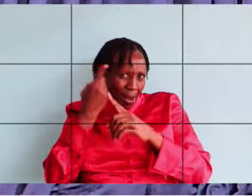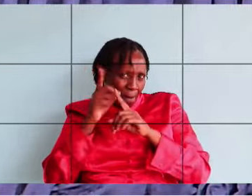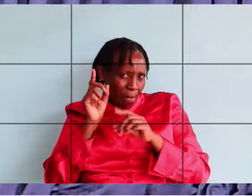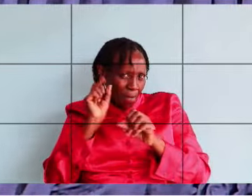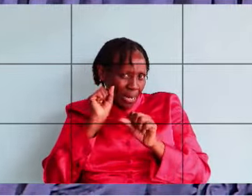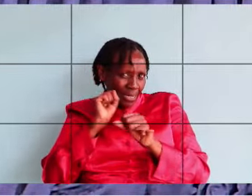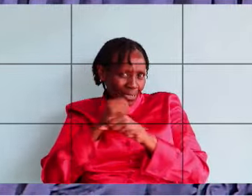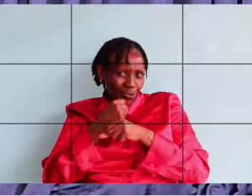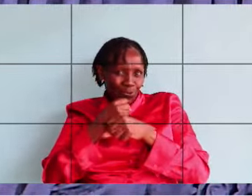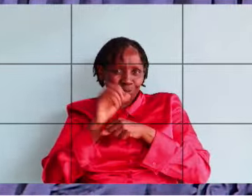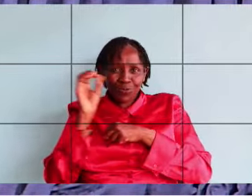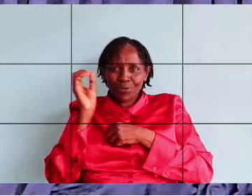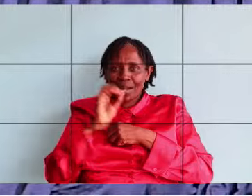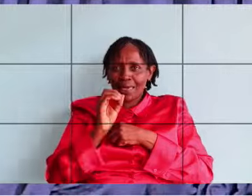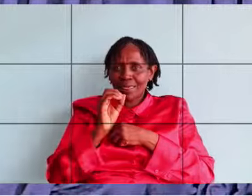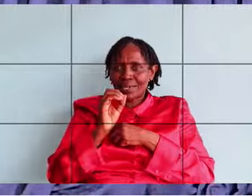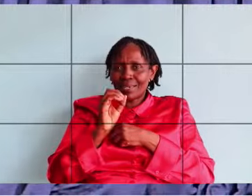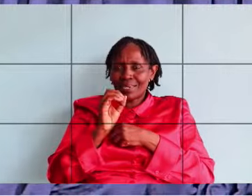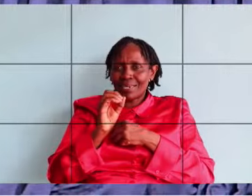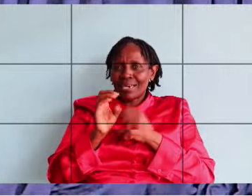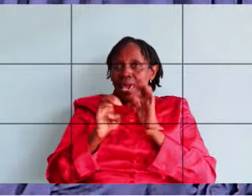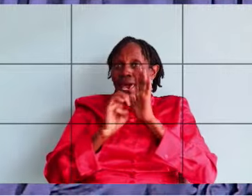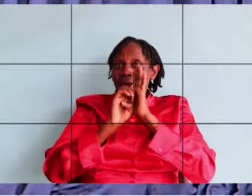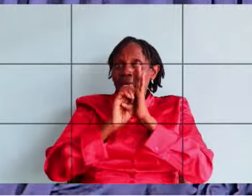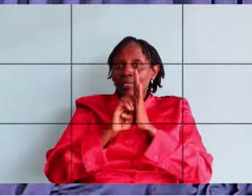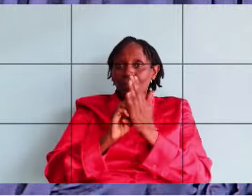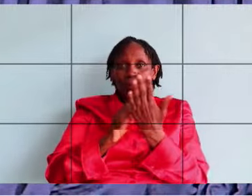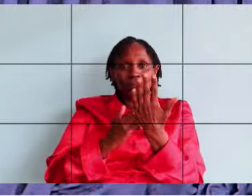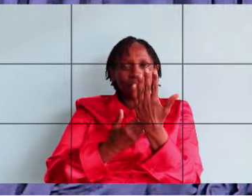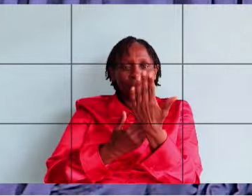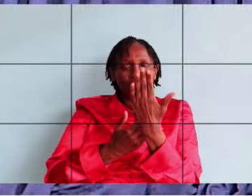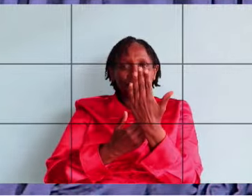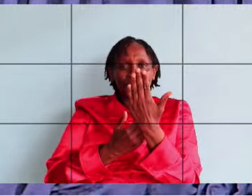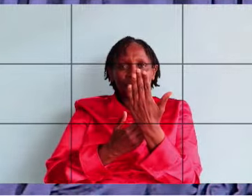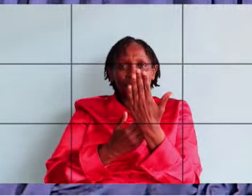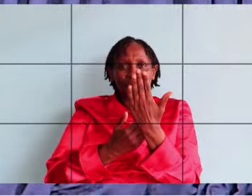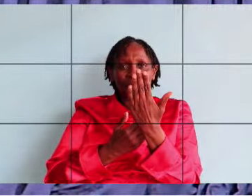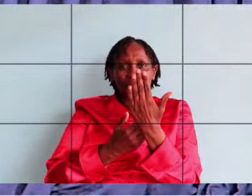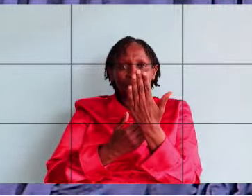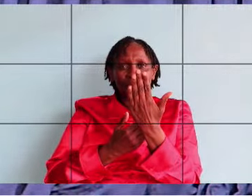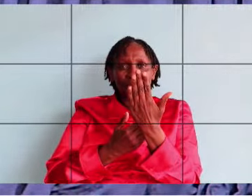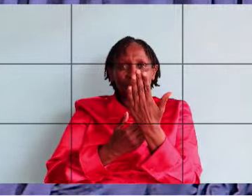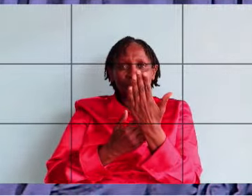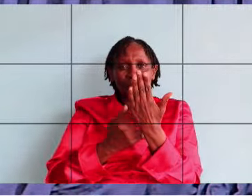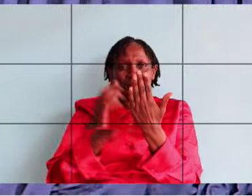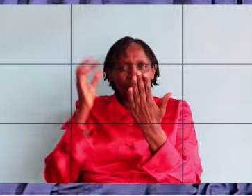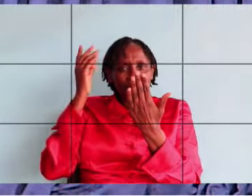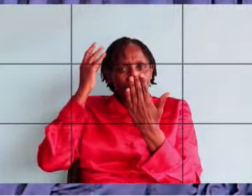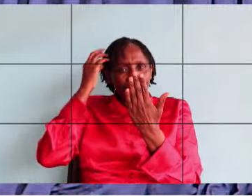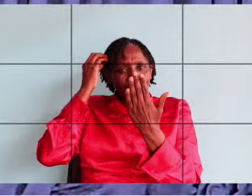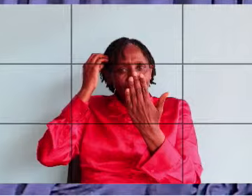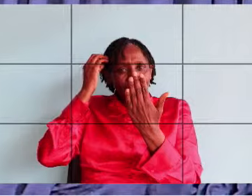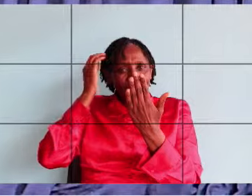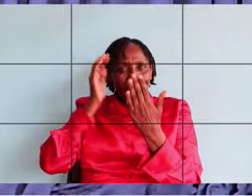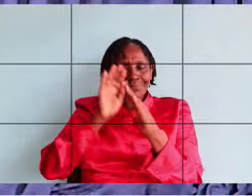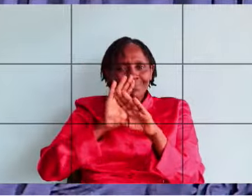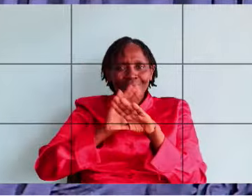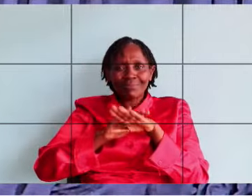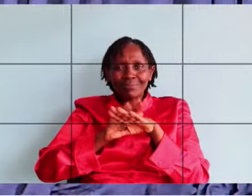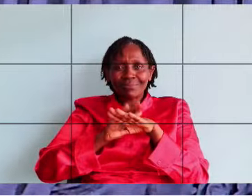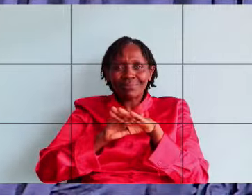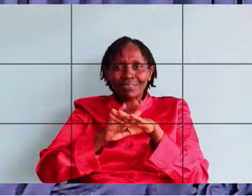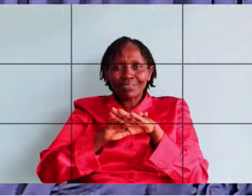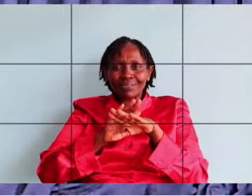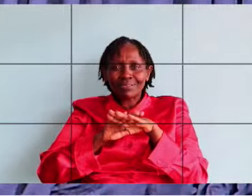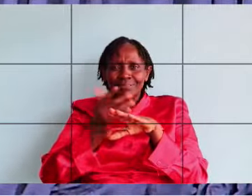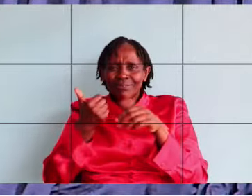at yourself in the mirror as you're leaving the house and you see, yeah, my hair is nicely made. Yeah, for especially for the ladies. You know, as men, we